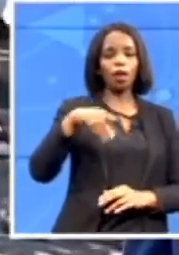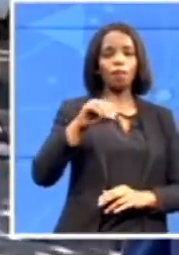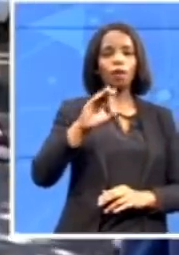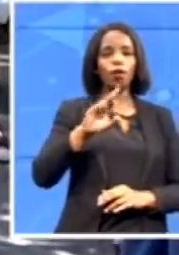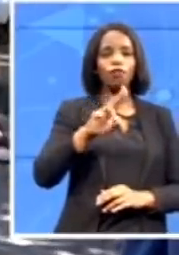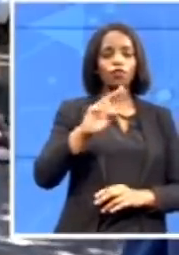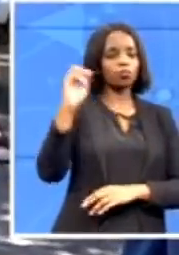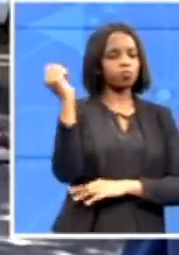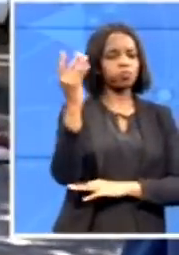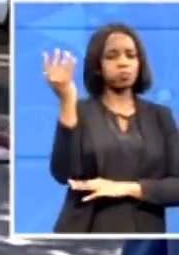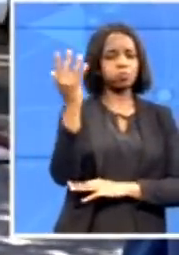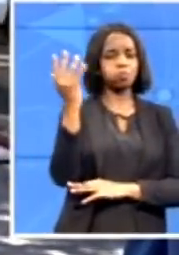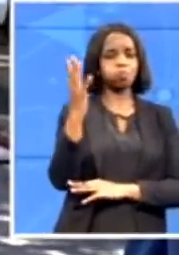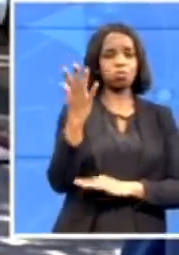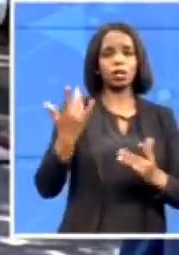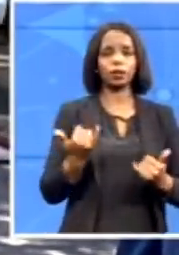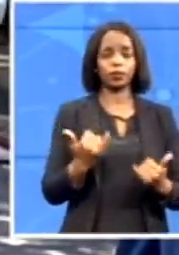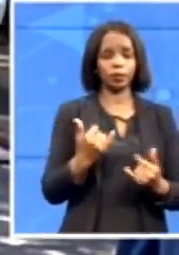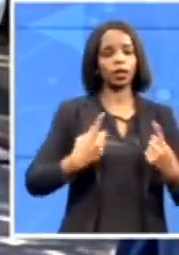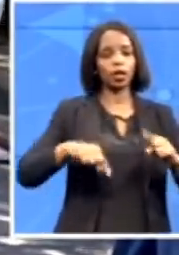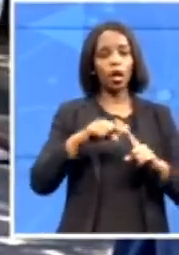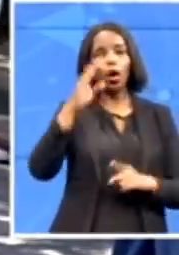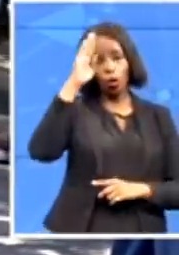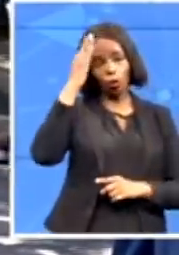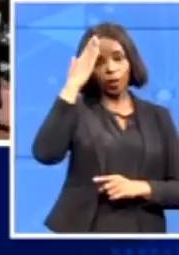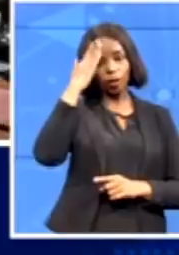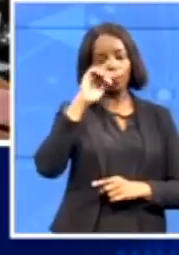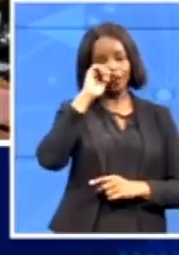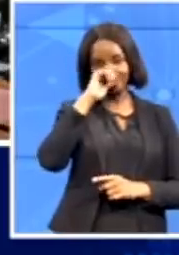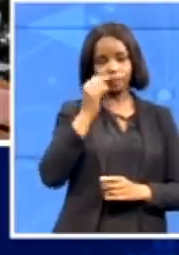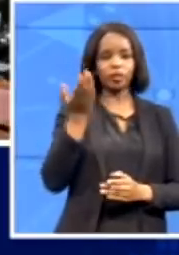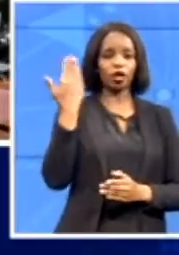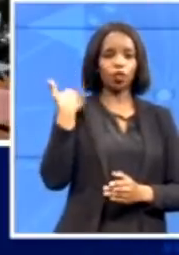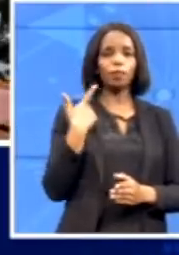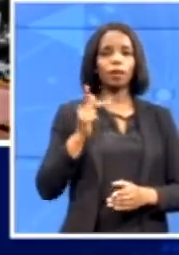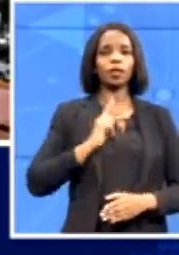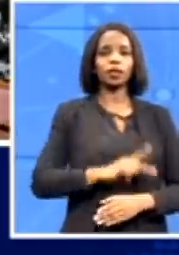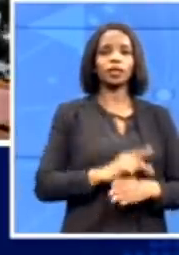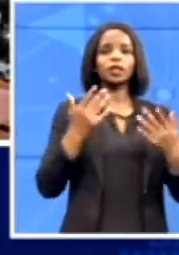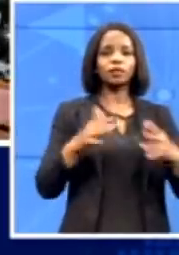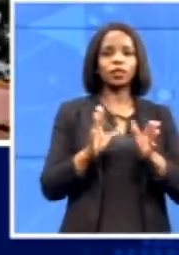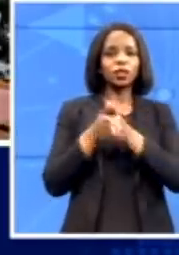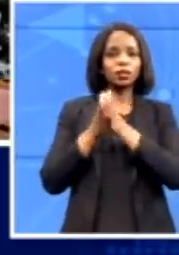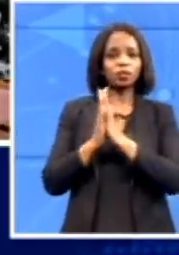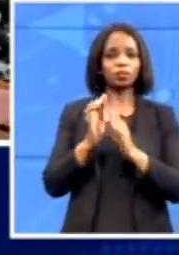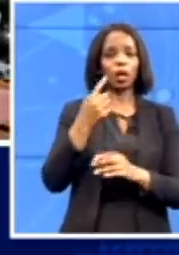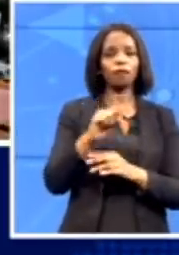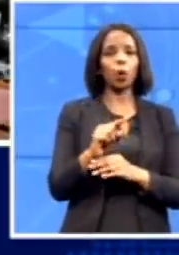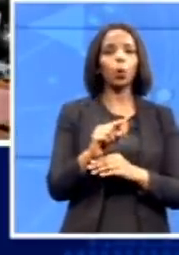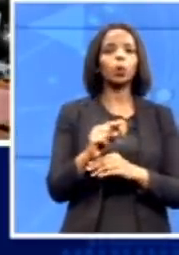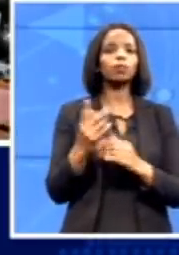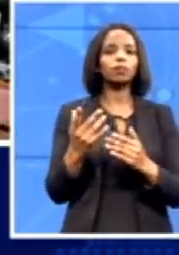has filed for a leave to appeal the Pietermaritzburg High Court ruling, which dismissed his application where he sought